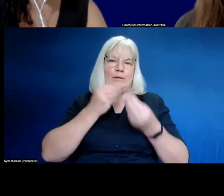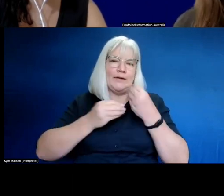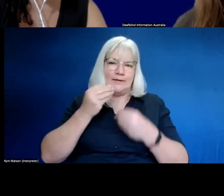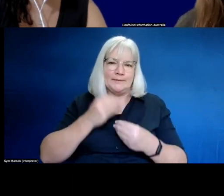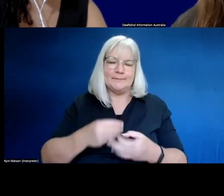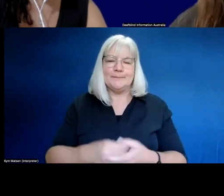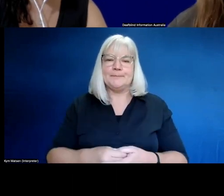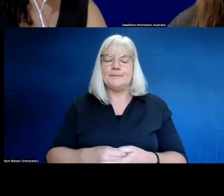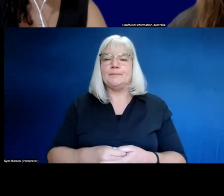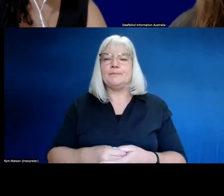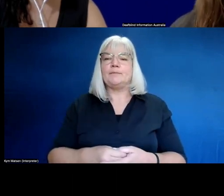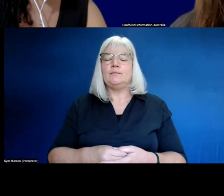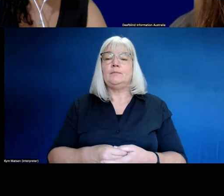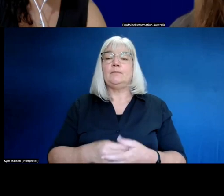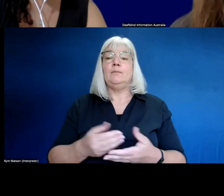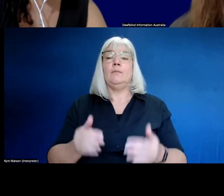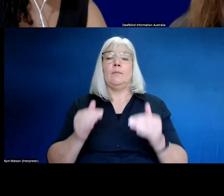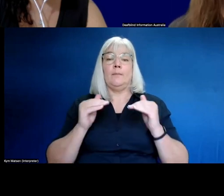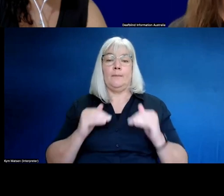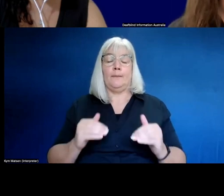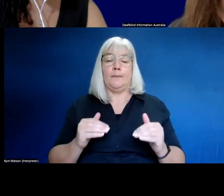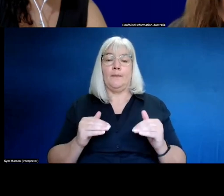And then around the point of